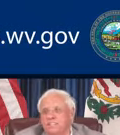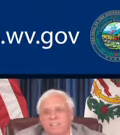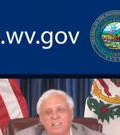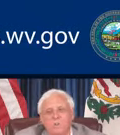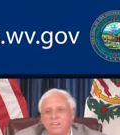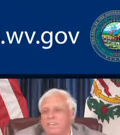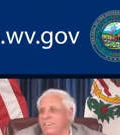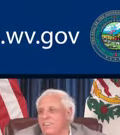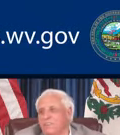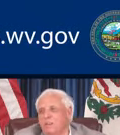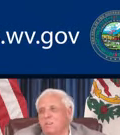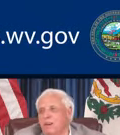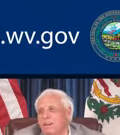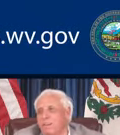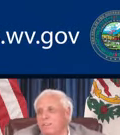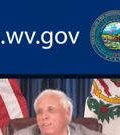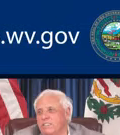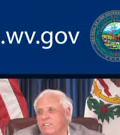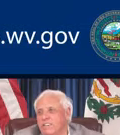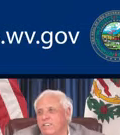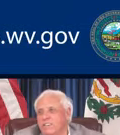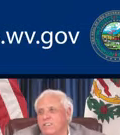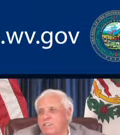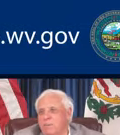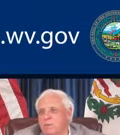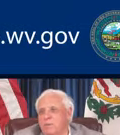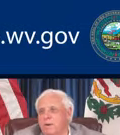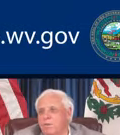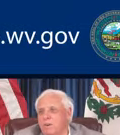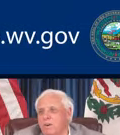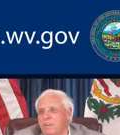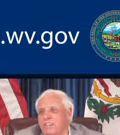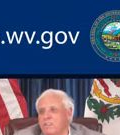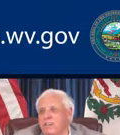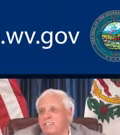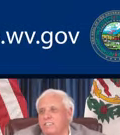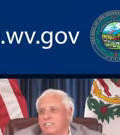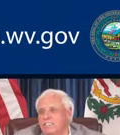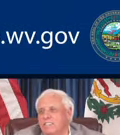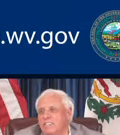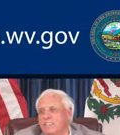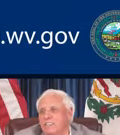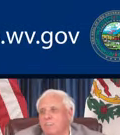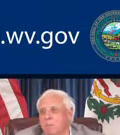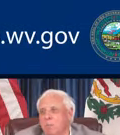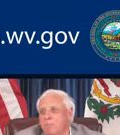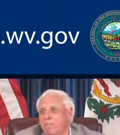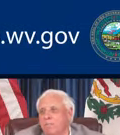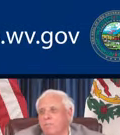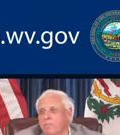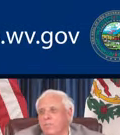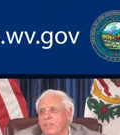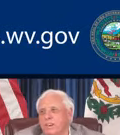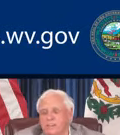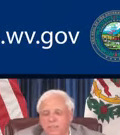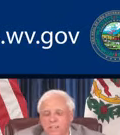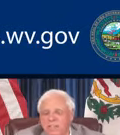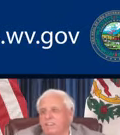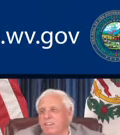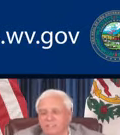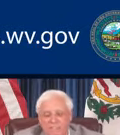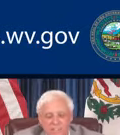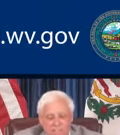nevertheless, way to go. I'm really proud of you. And so keep up the great work, and congratulations again. Thank you. All right,